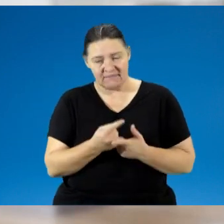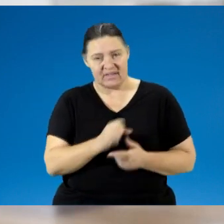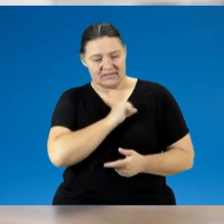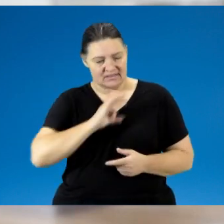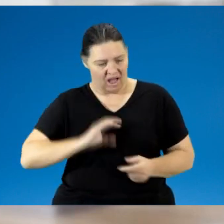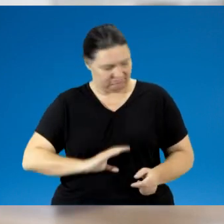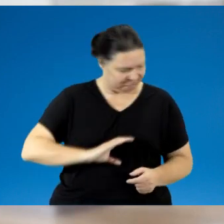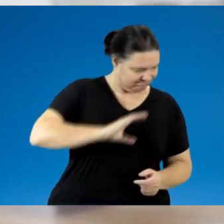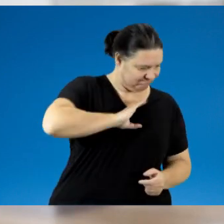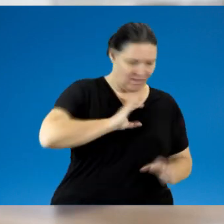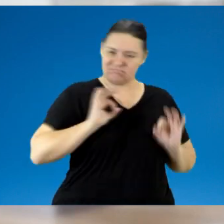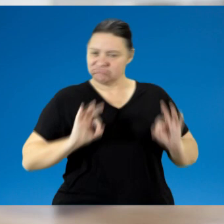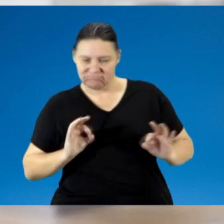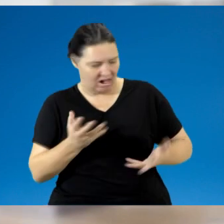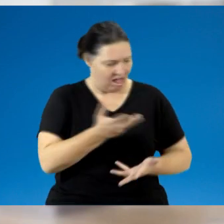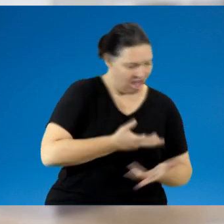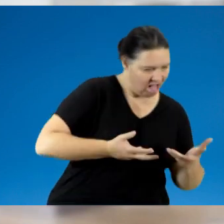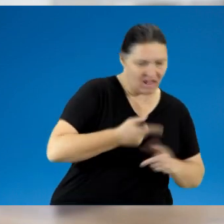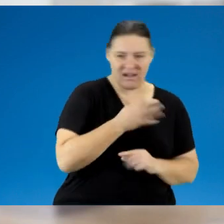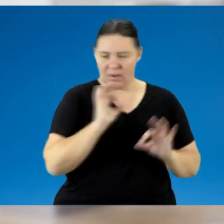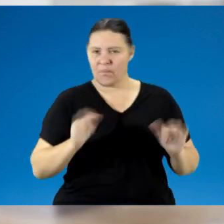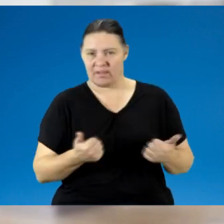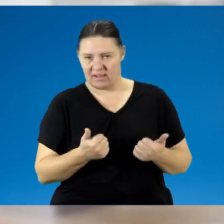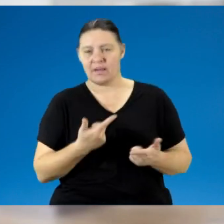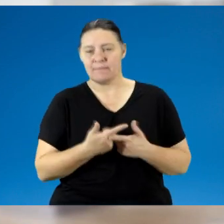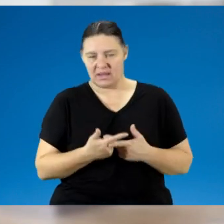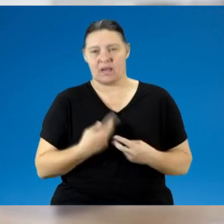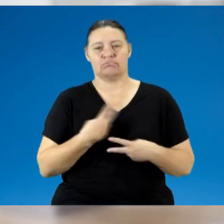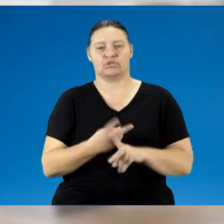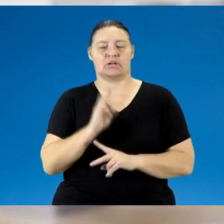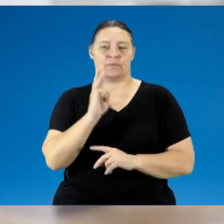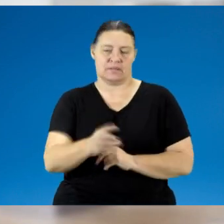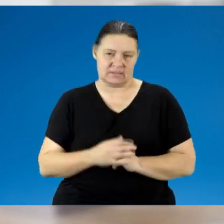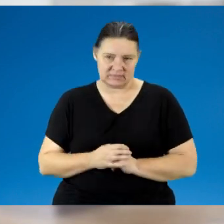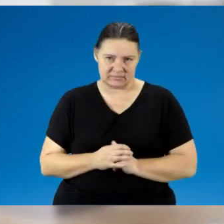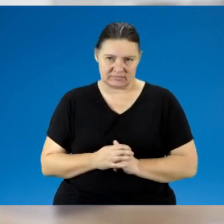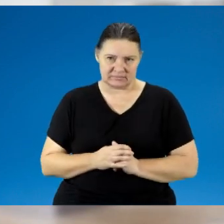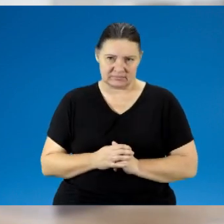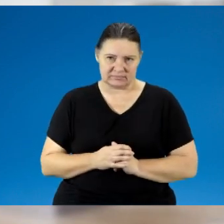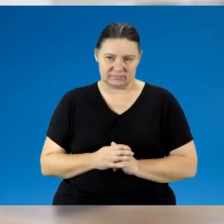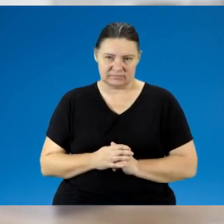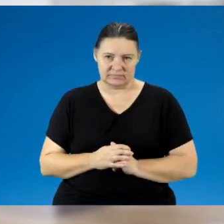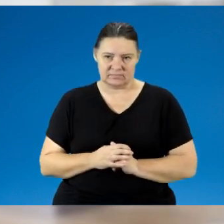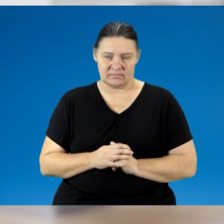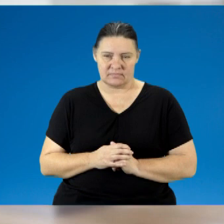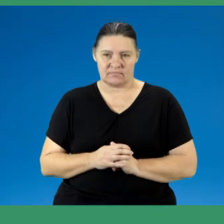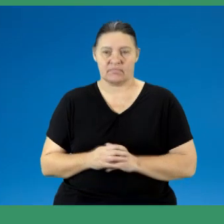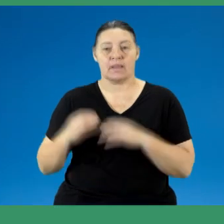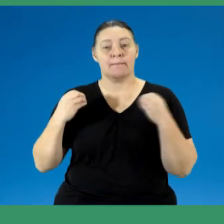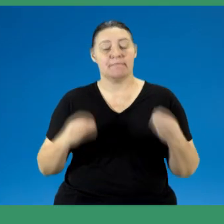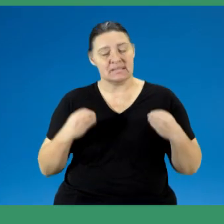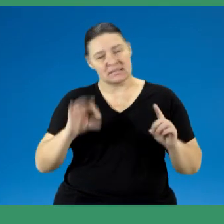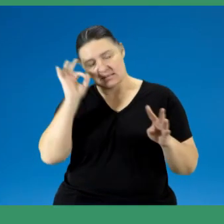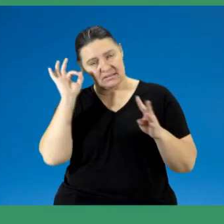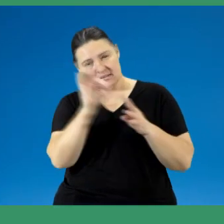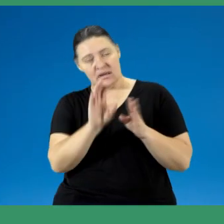up, or they are motivated, then what's going to happen? Obviously, they are going to be productive for the business. The